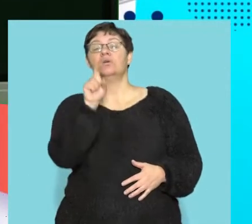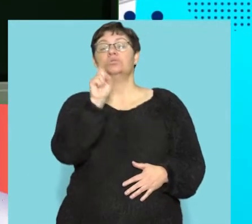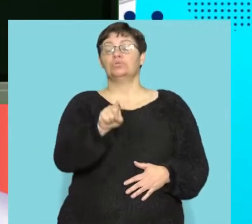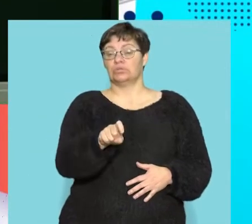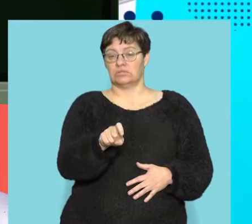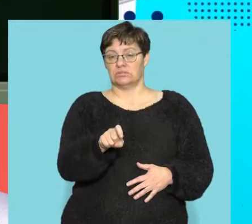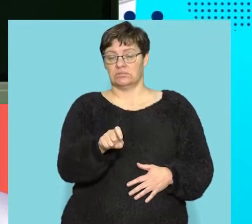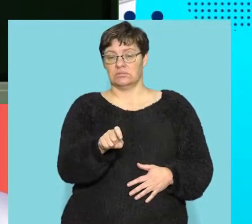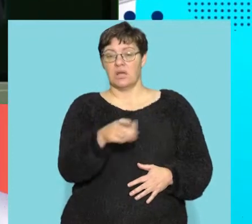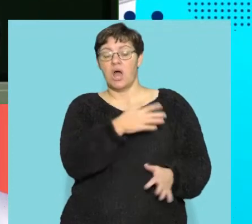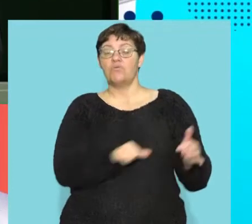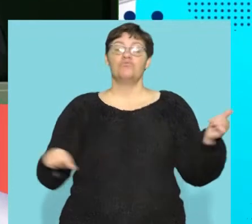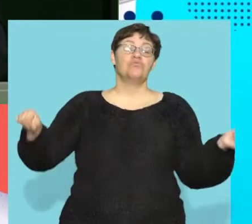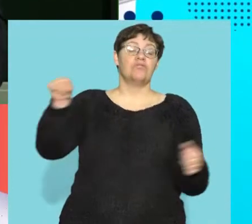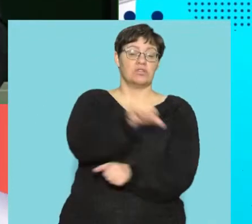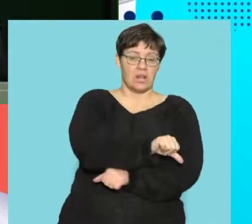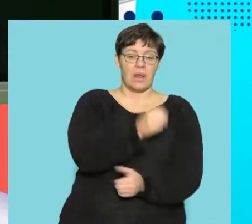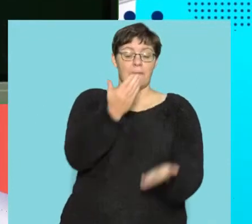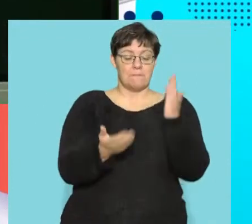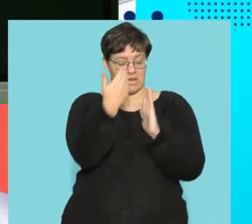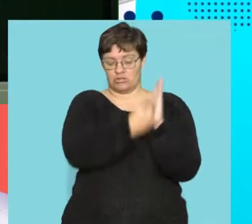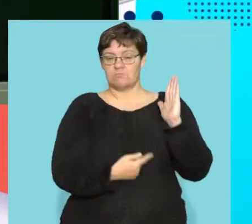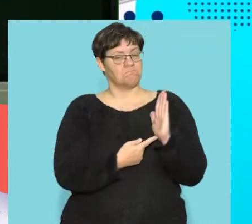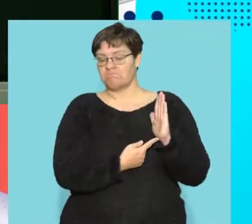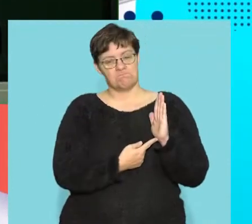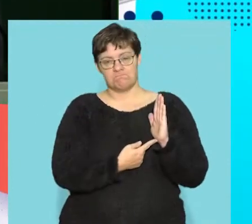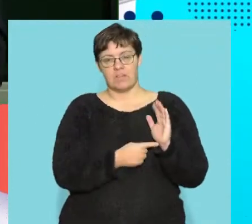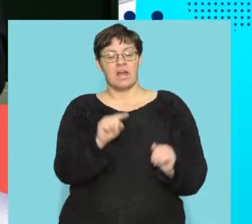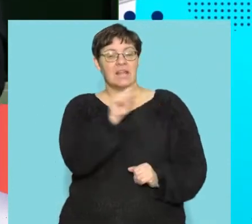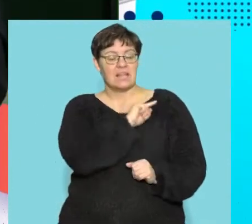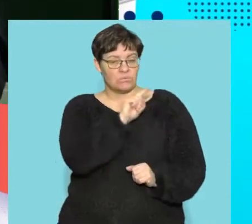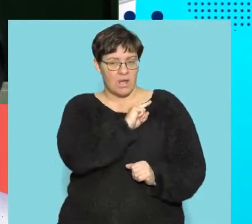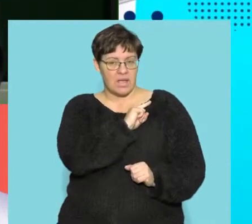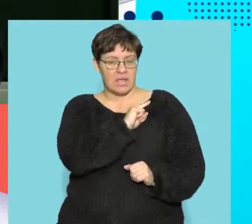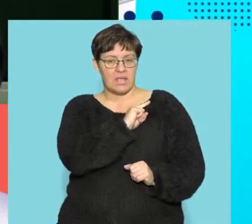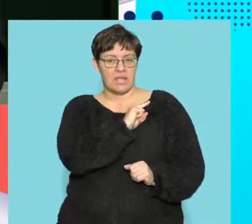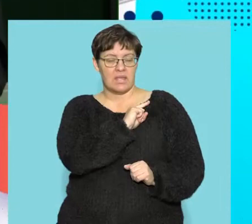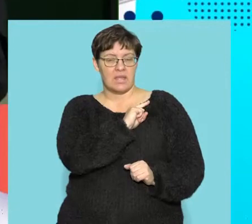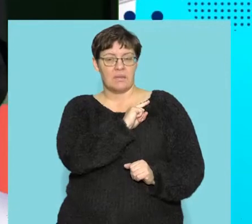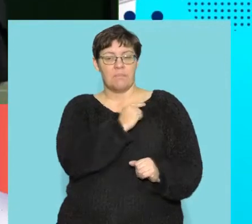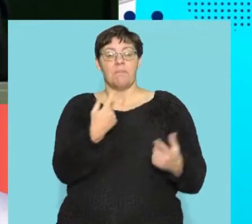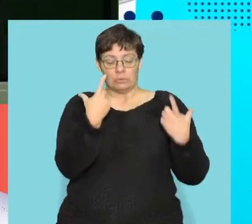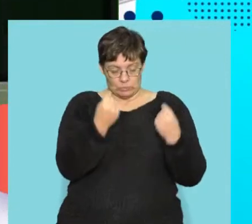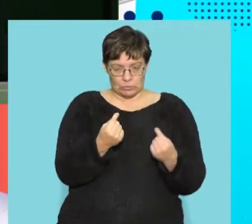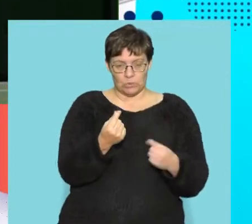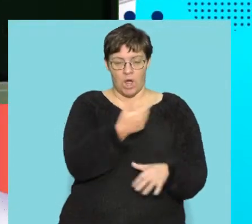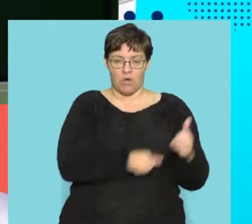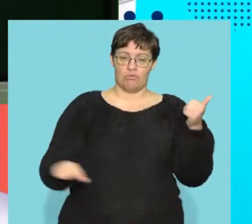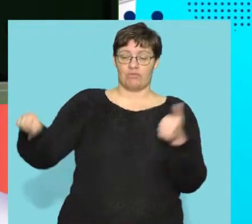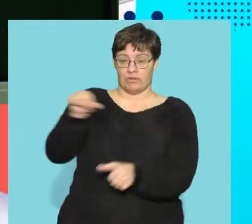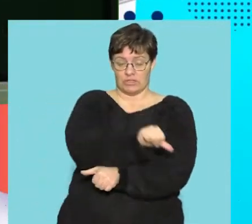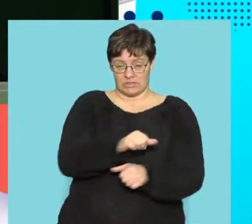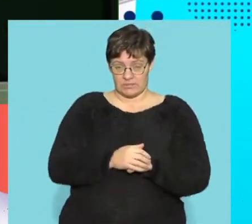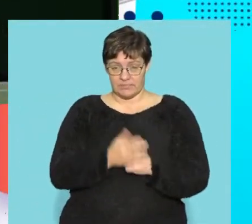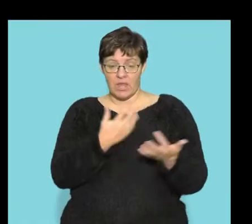a reversal in my balance sheet account section. Therefore, I now have to do the reversal, right? What's my